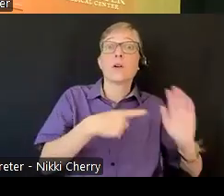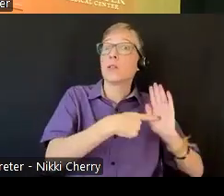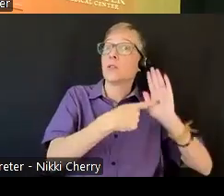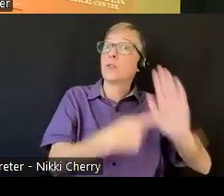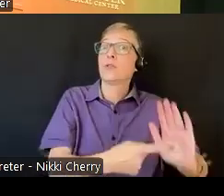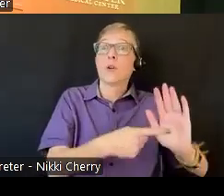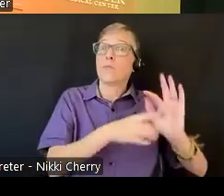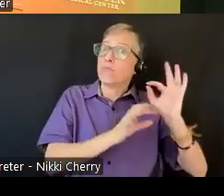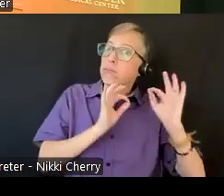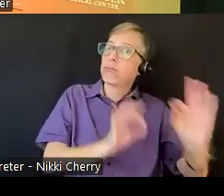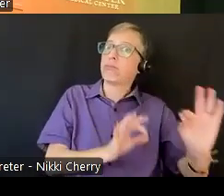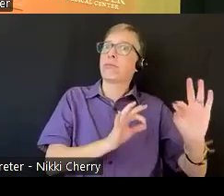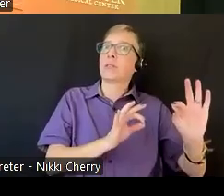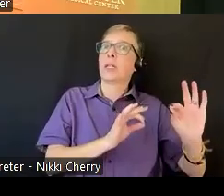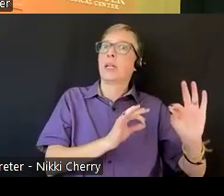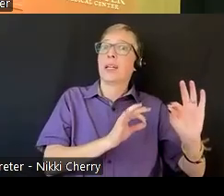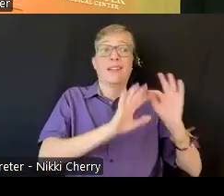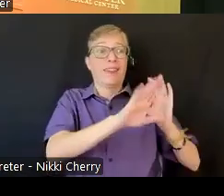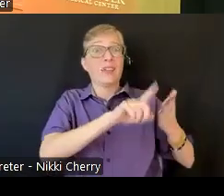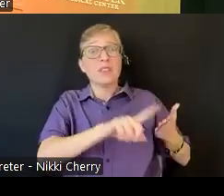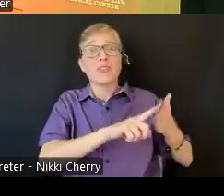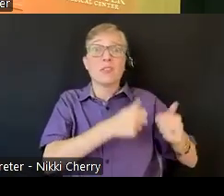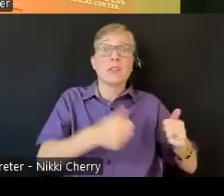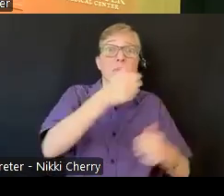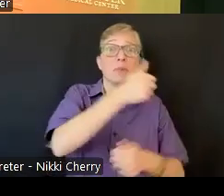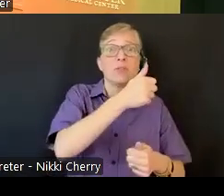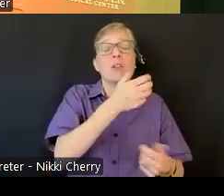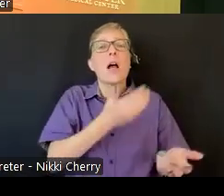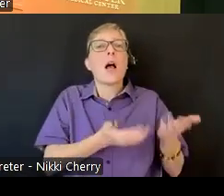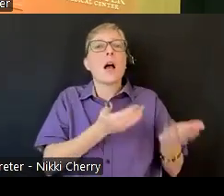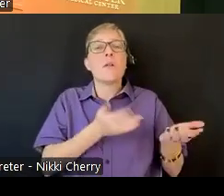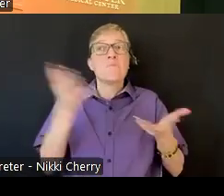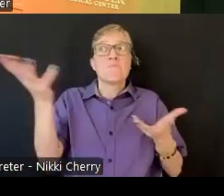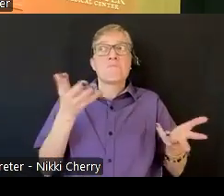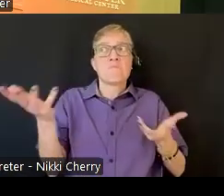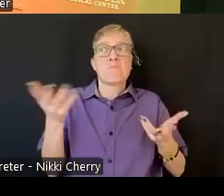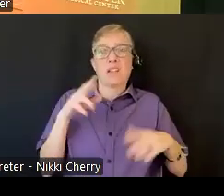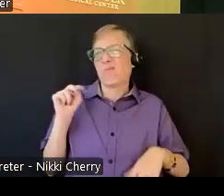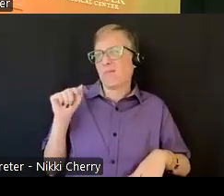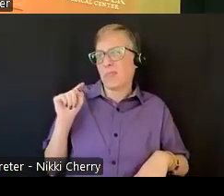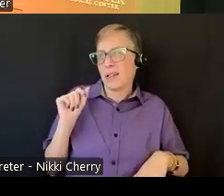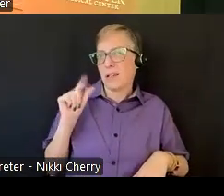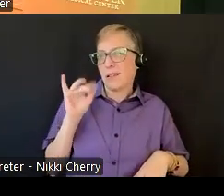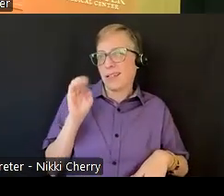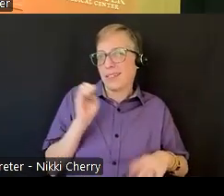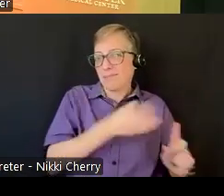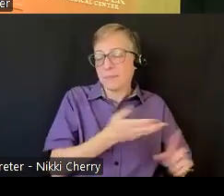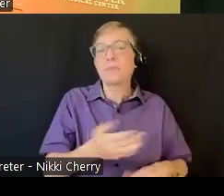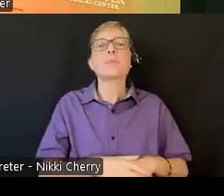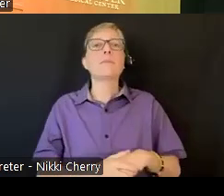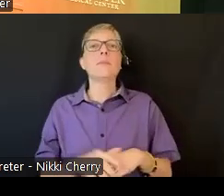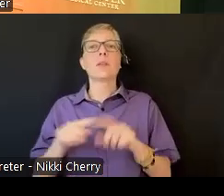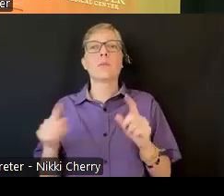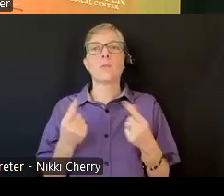of assistance from our research administration led by Natalie. But what's probably